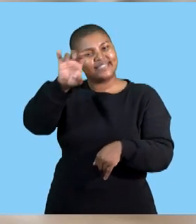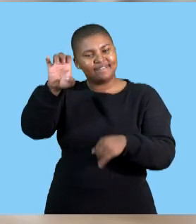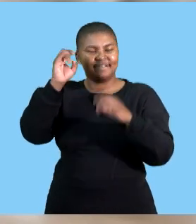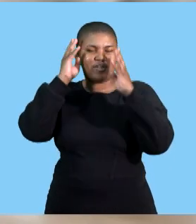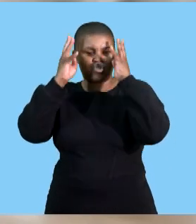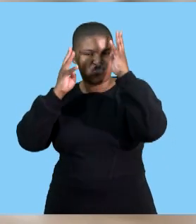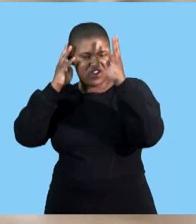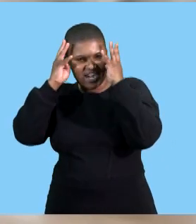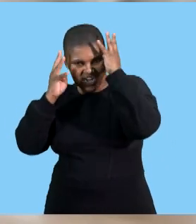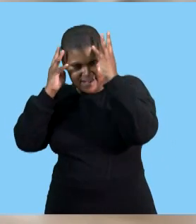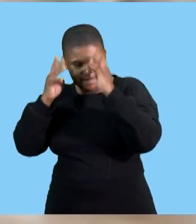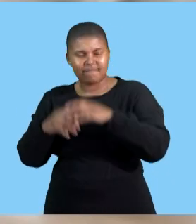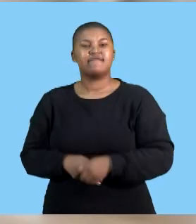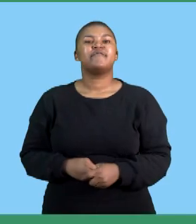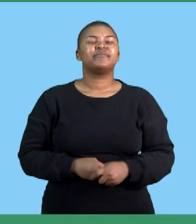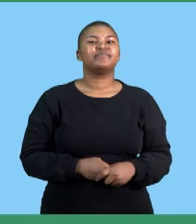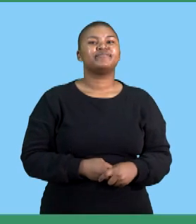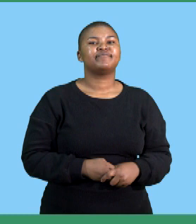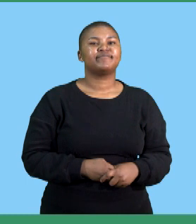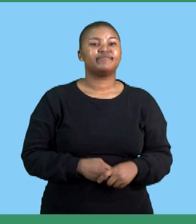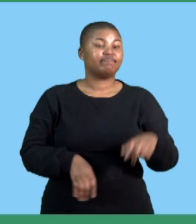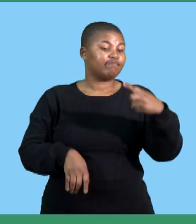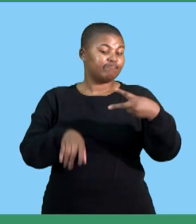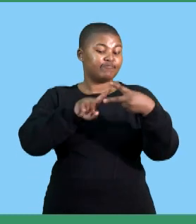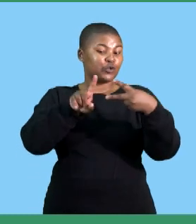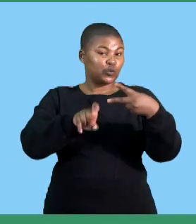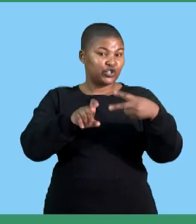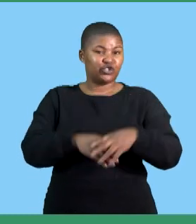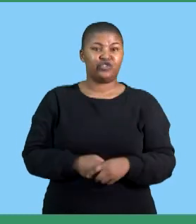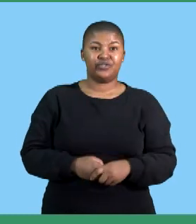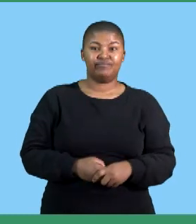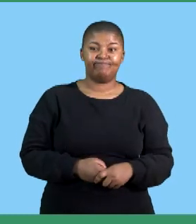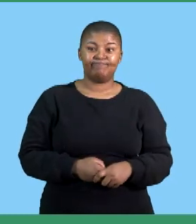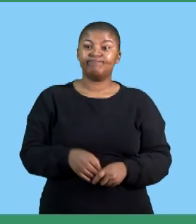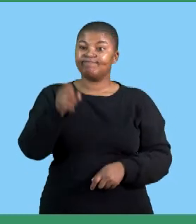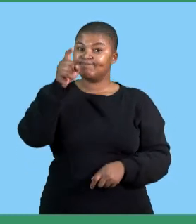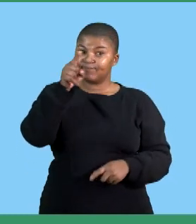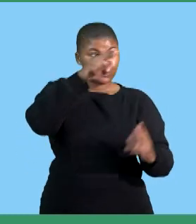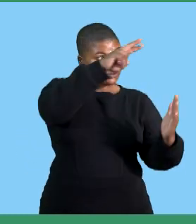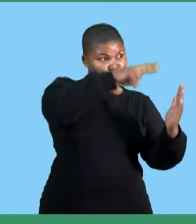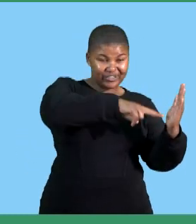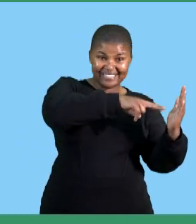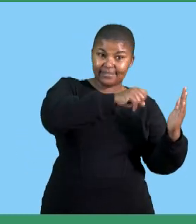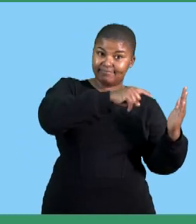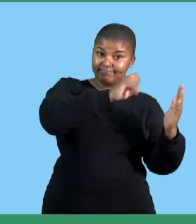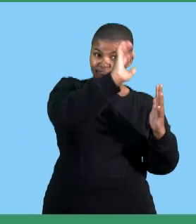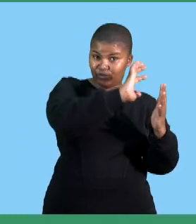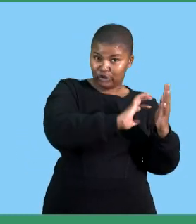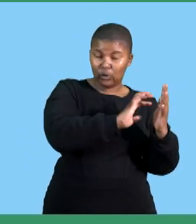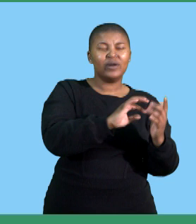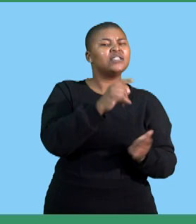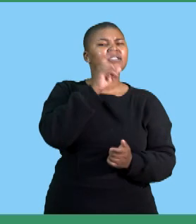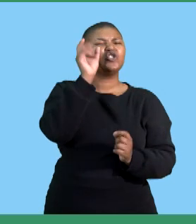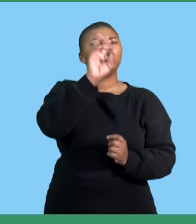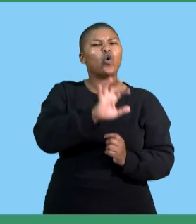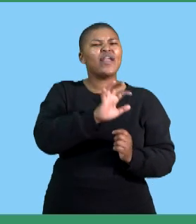Now let's look at the second question. I would like you to then read this scenario of Tony Trucks and